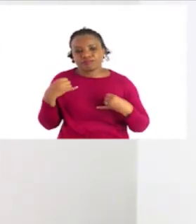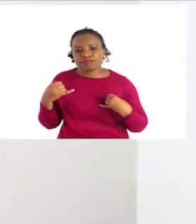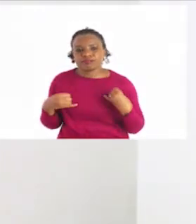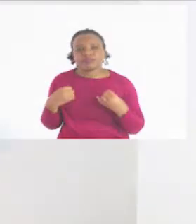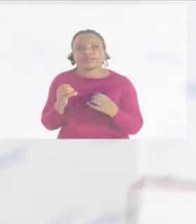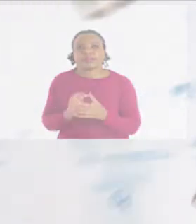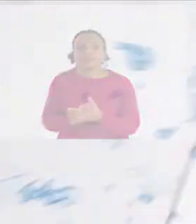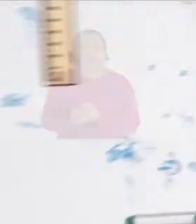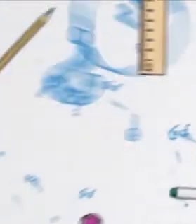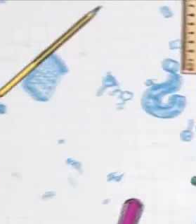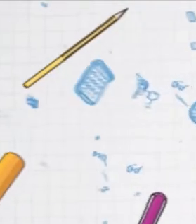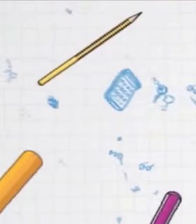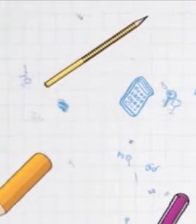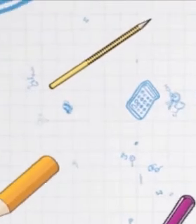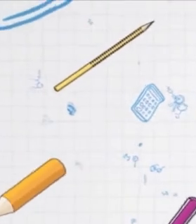activities.